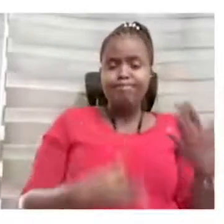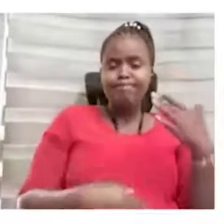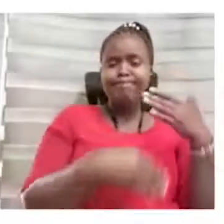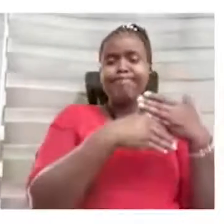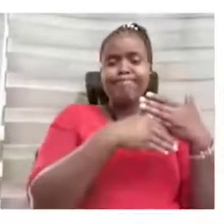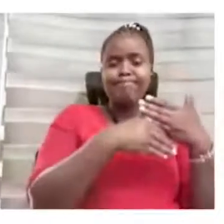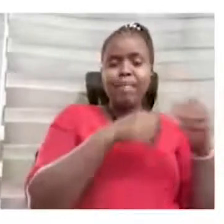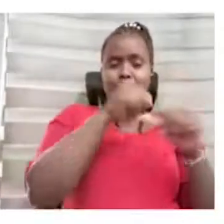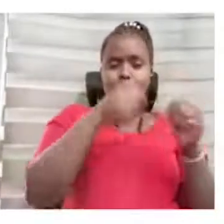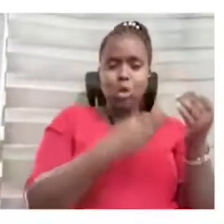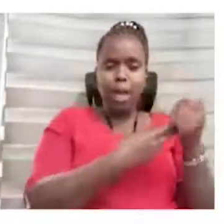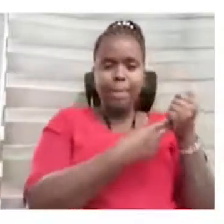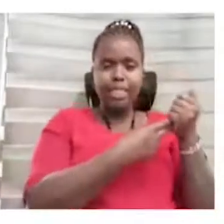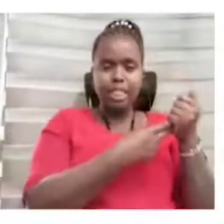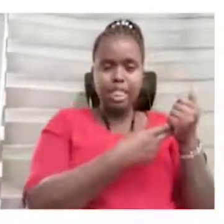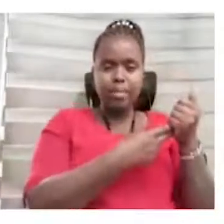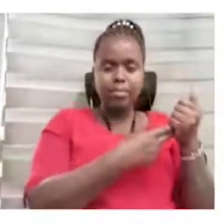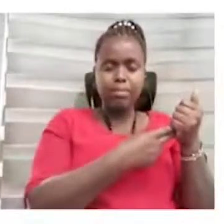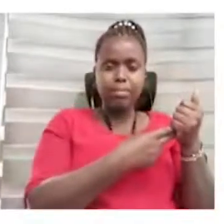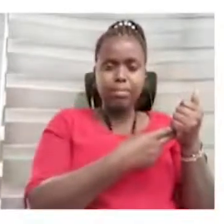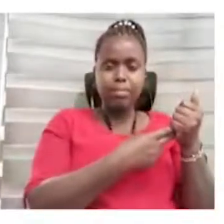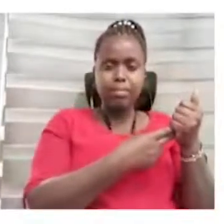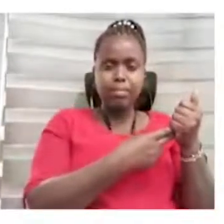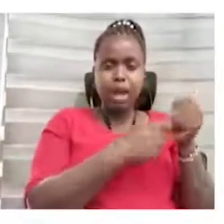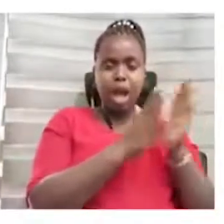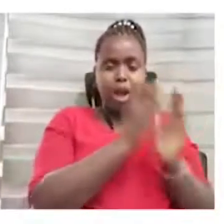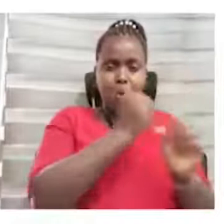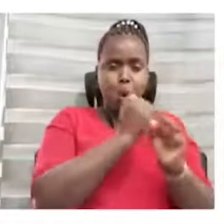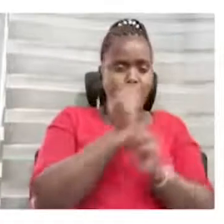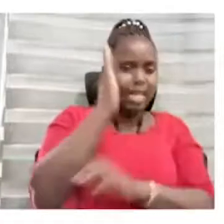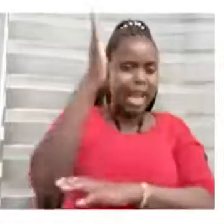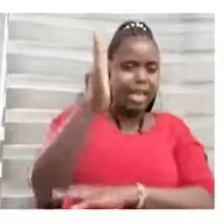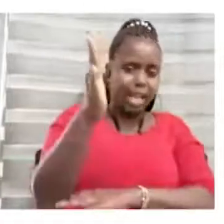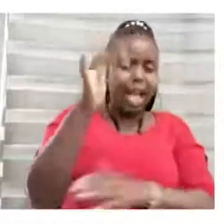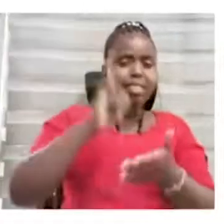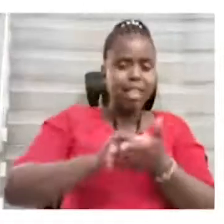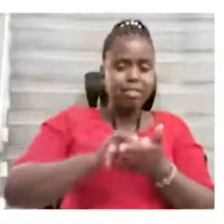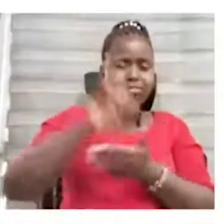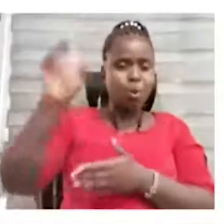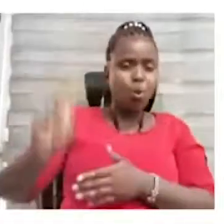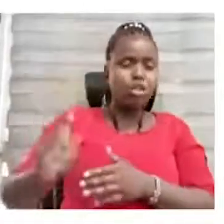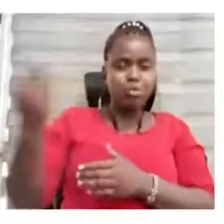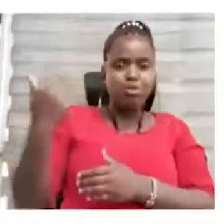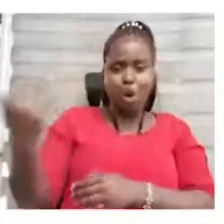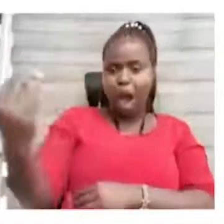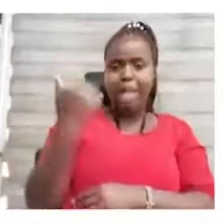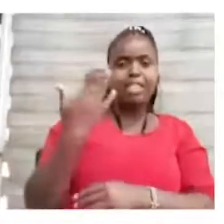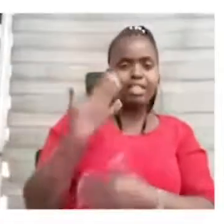partnerships and working directly. This was actually a question that was posted on Slido.